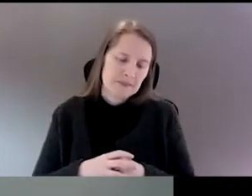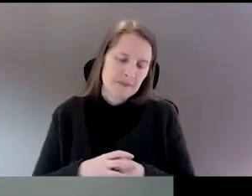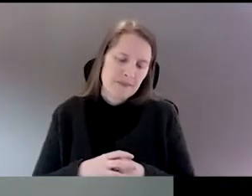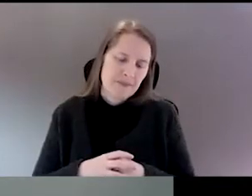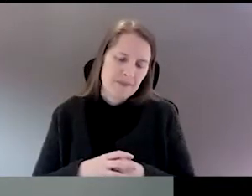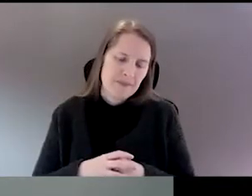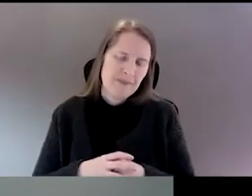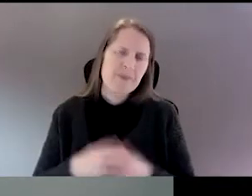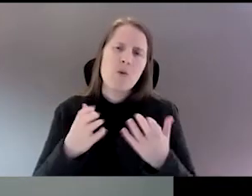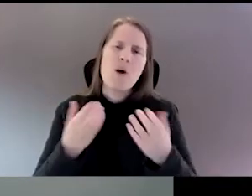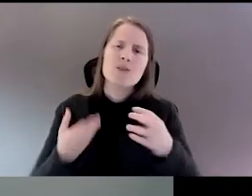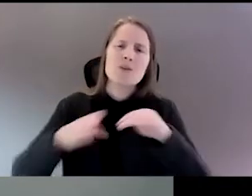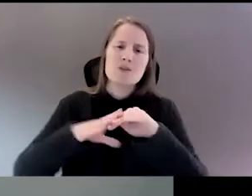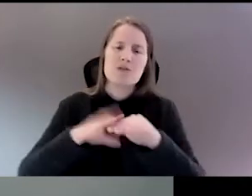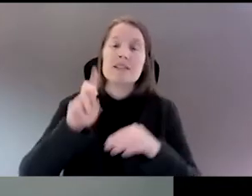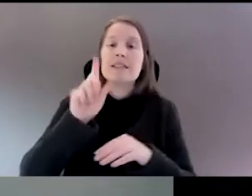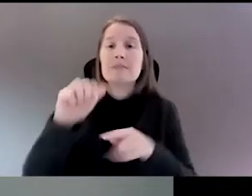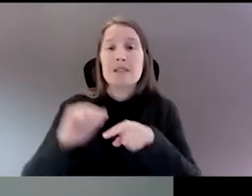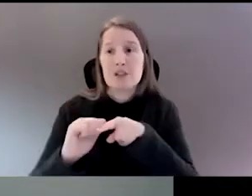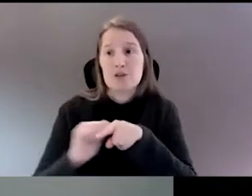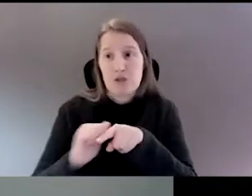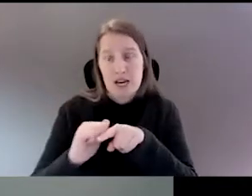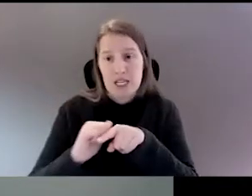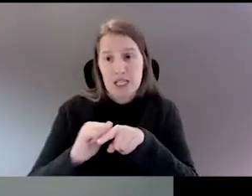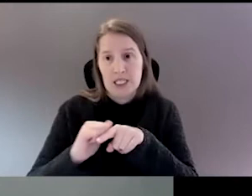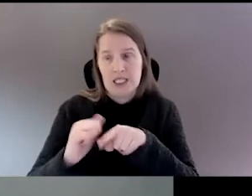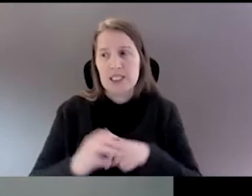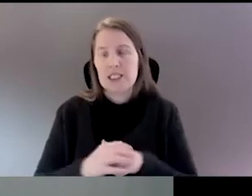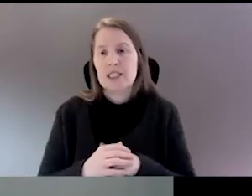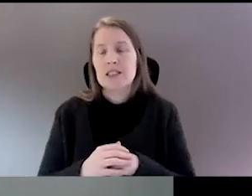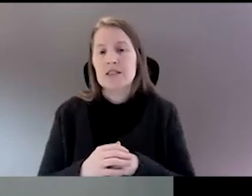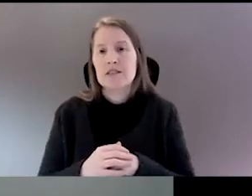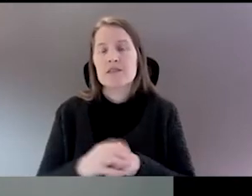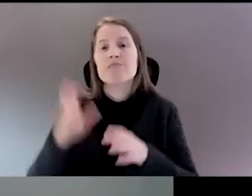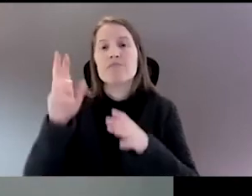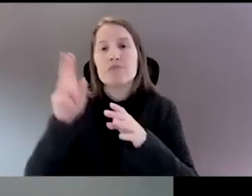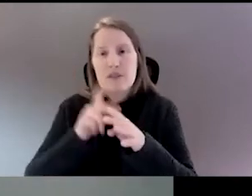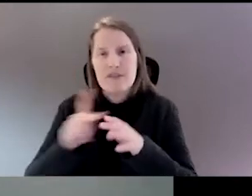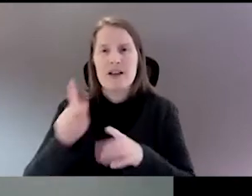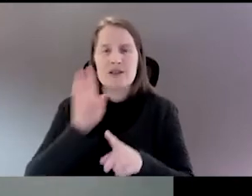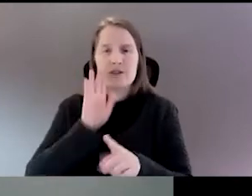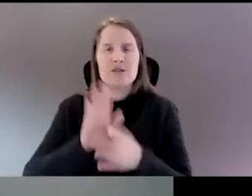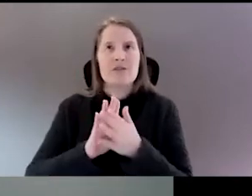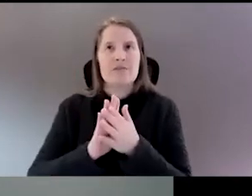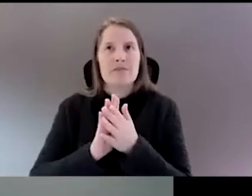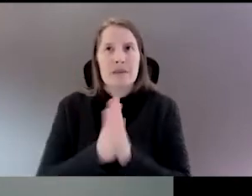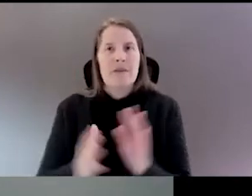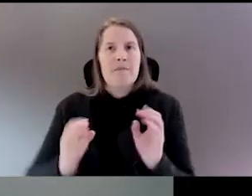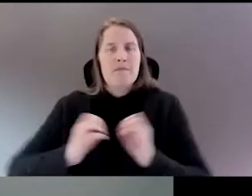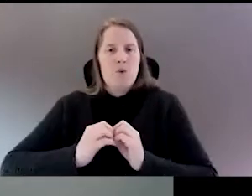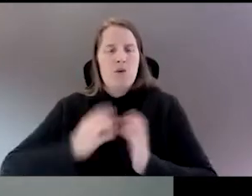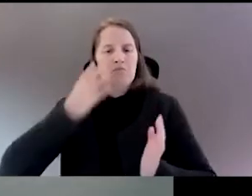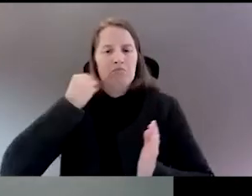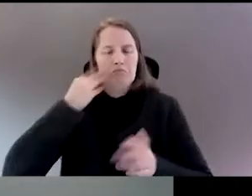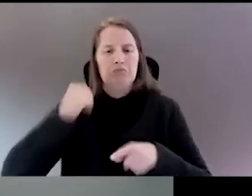disability training so that professionals will be better trained as through the